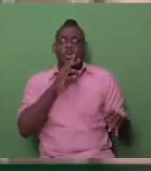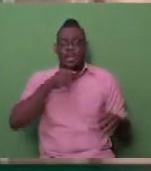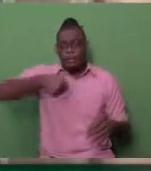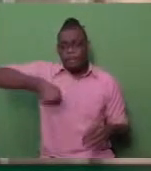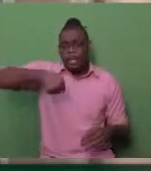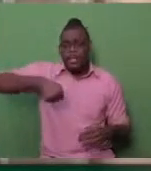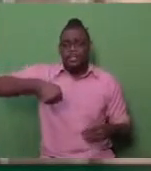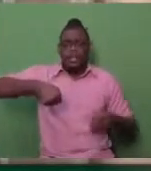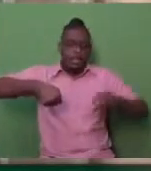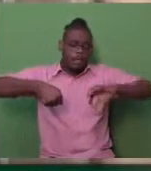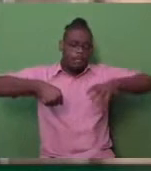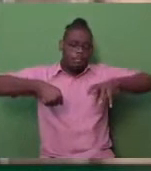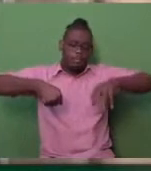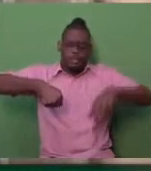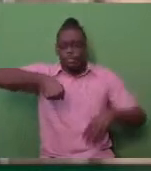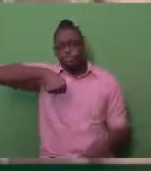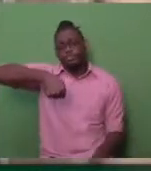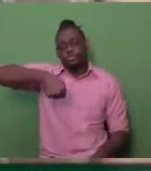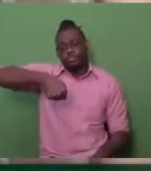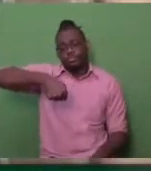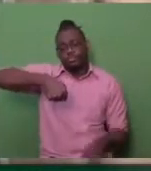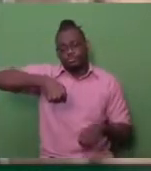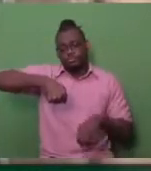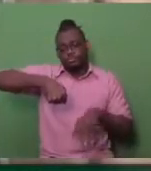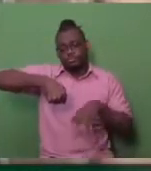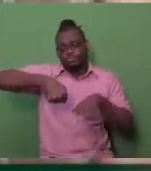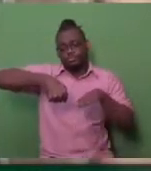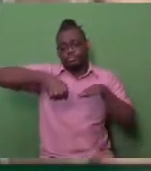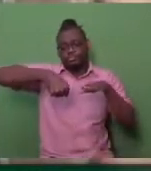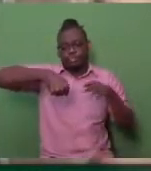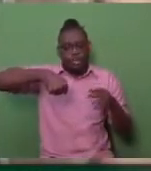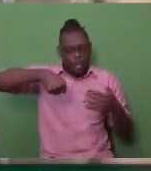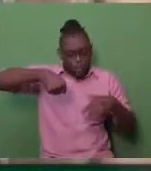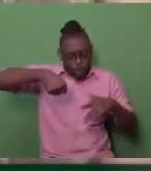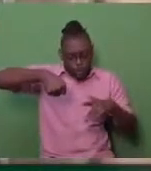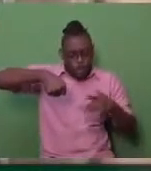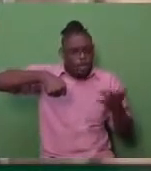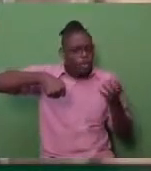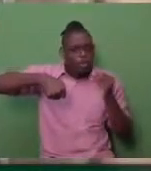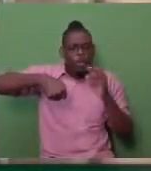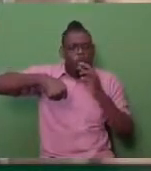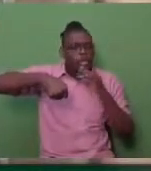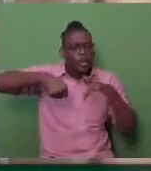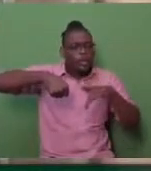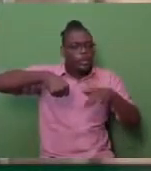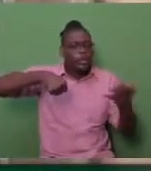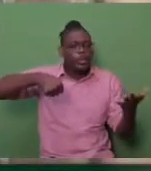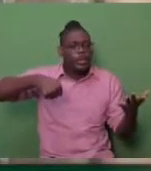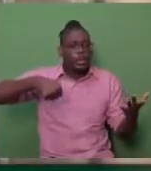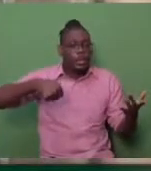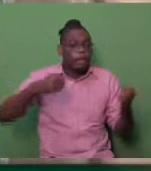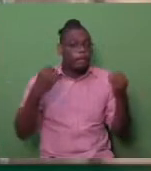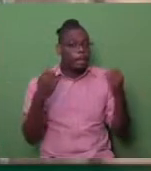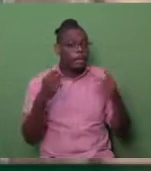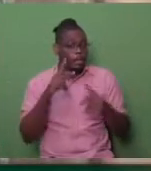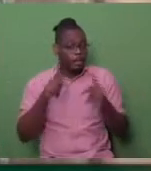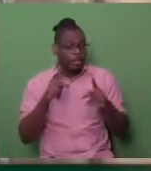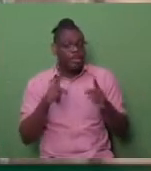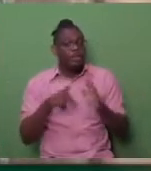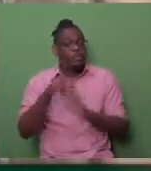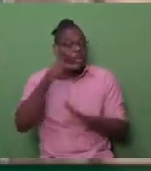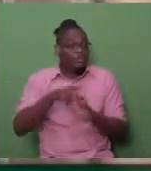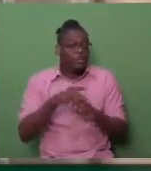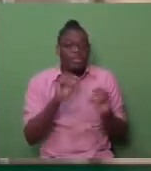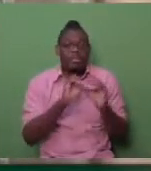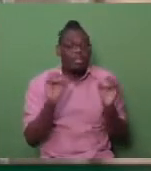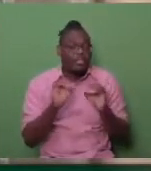111, several projects were completed in the last financial year to bring about a greater supply of water to beneficiaries. Now, I